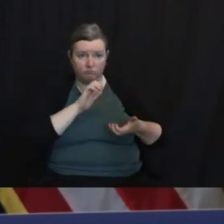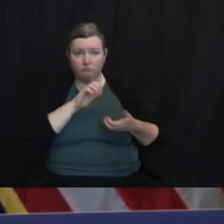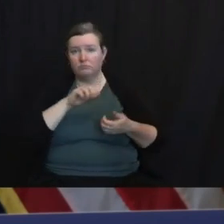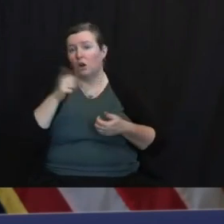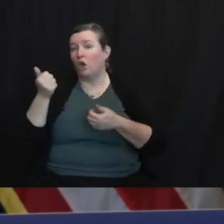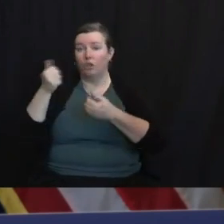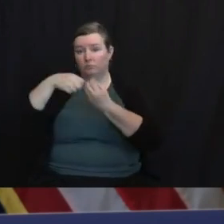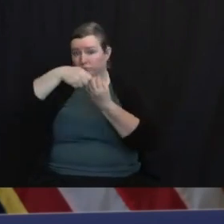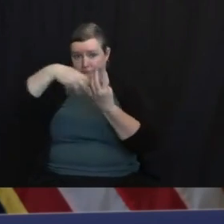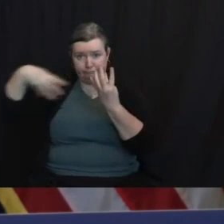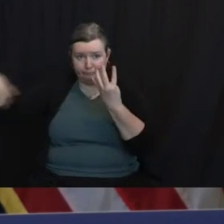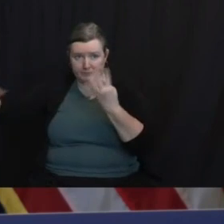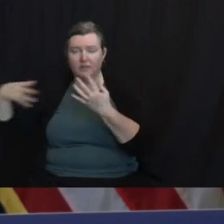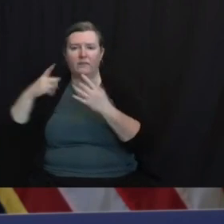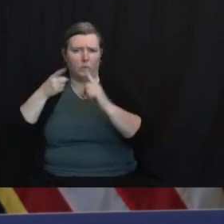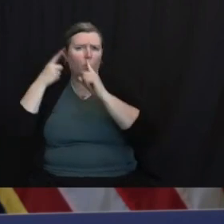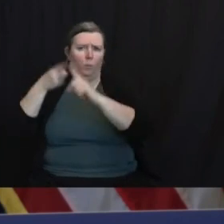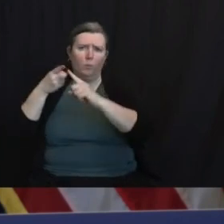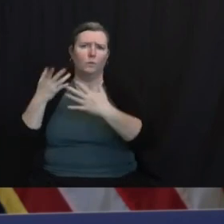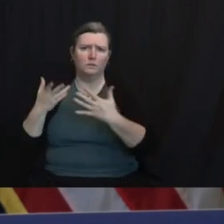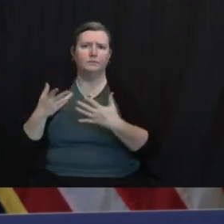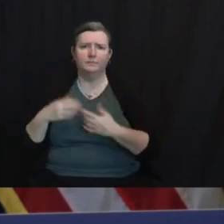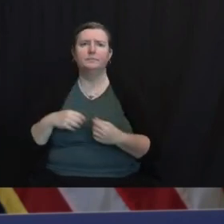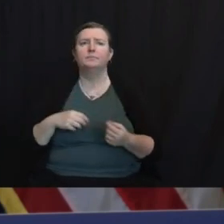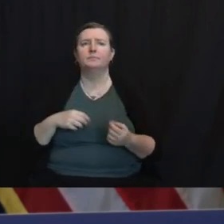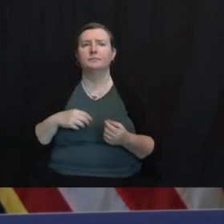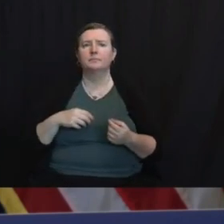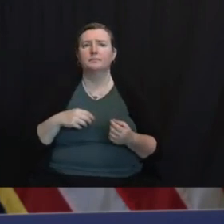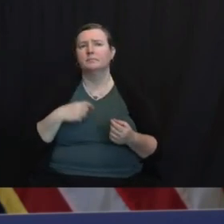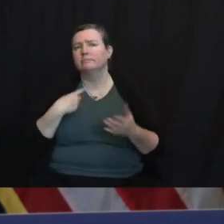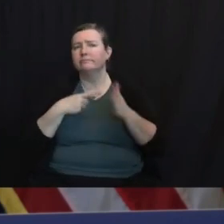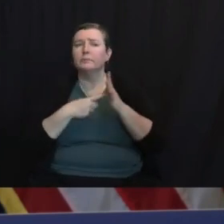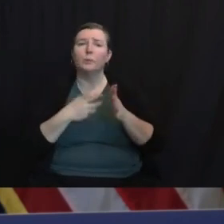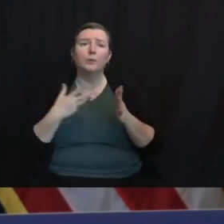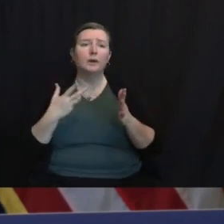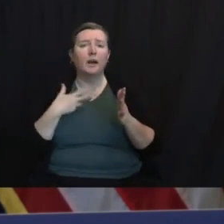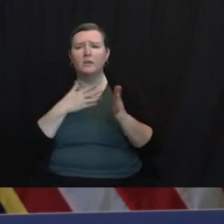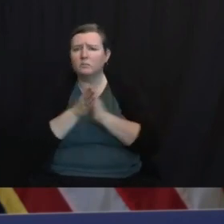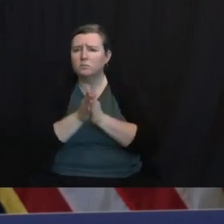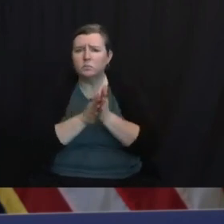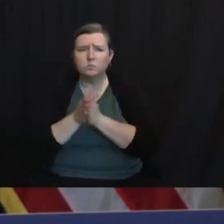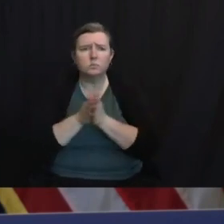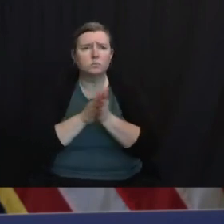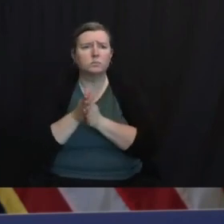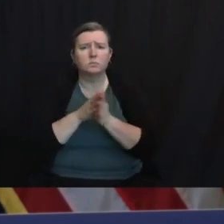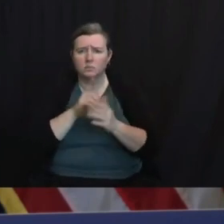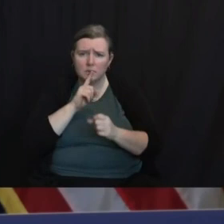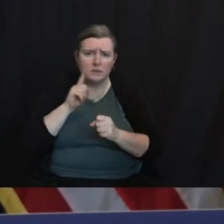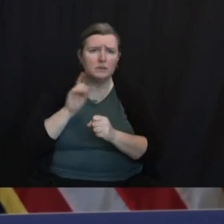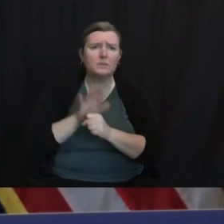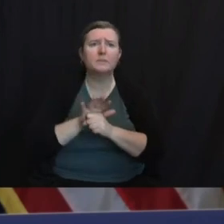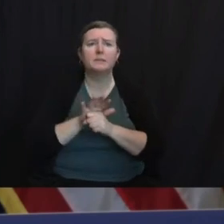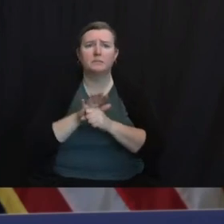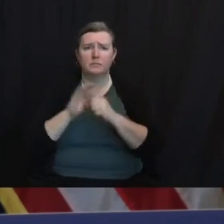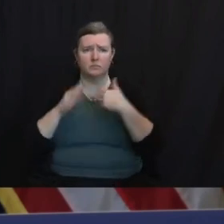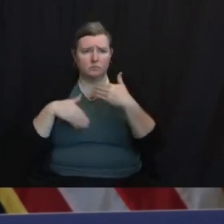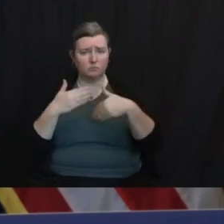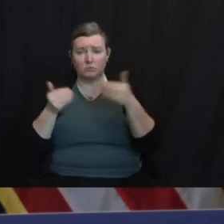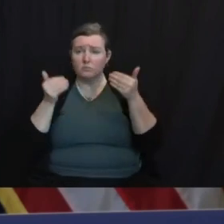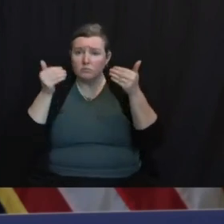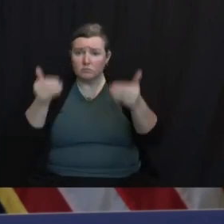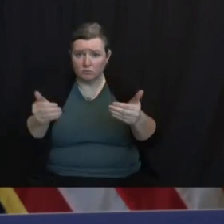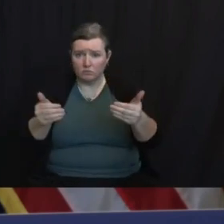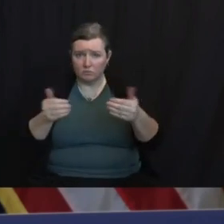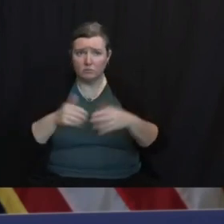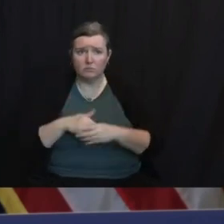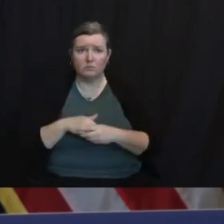last month, exemplify the administration's urgent commitment to paving the road forward to safe